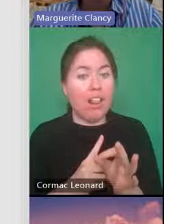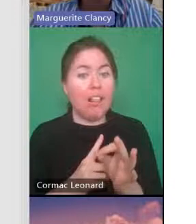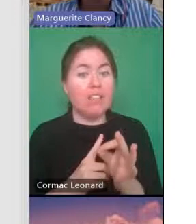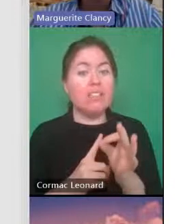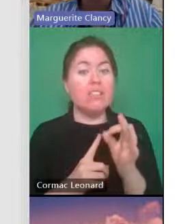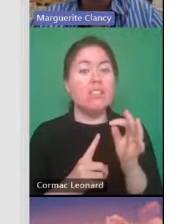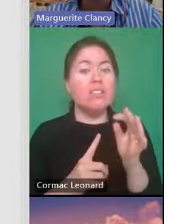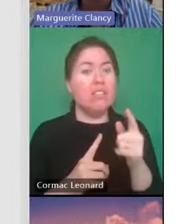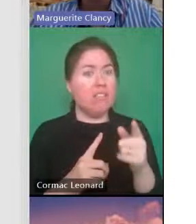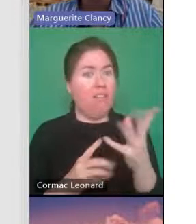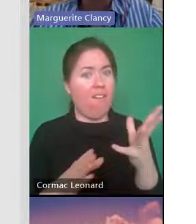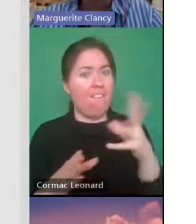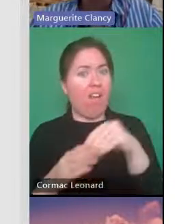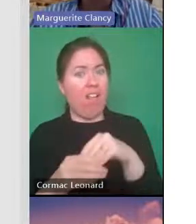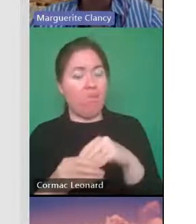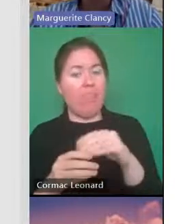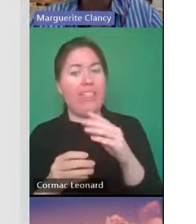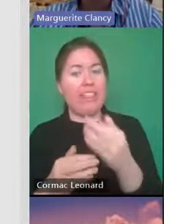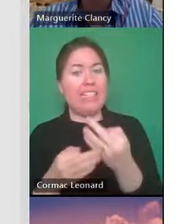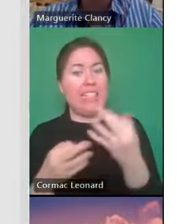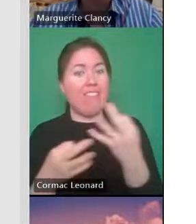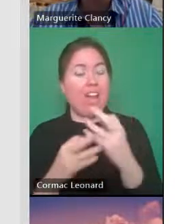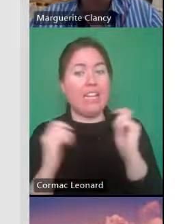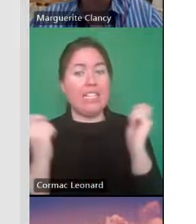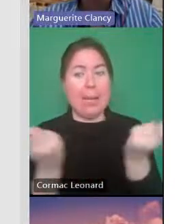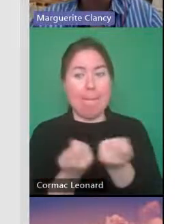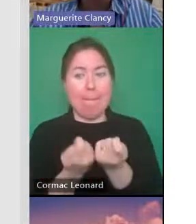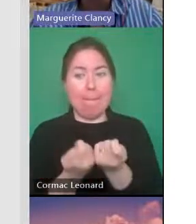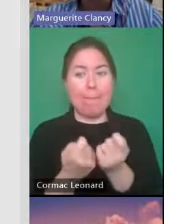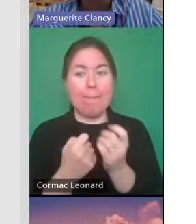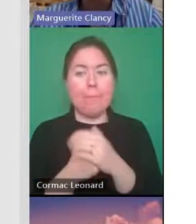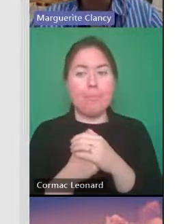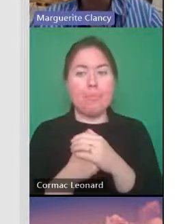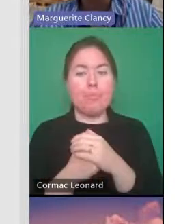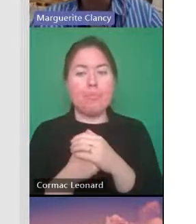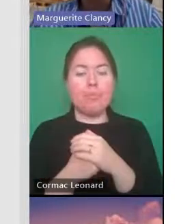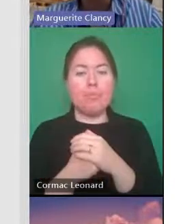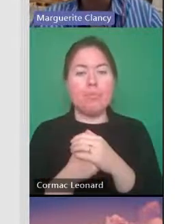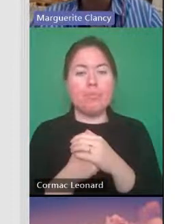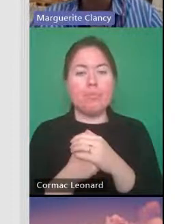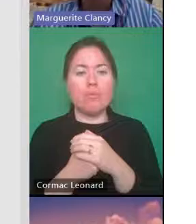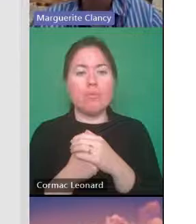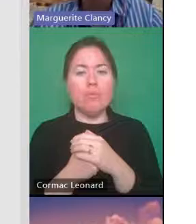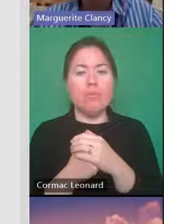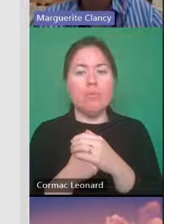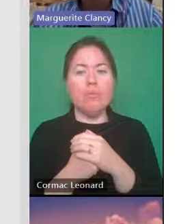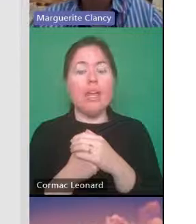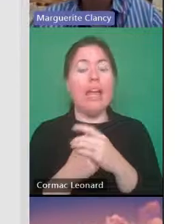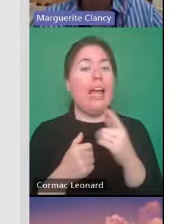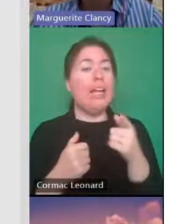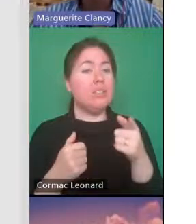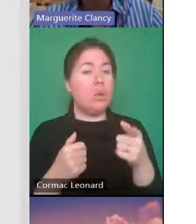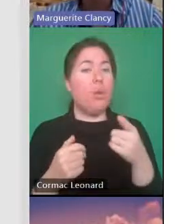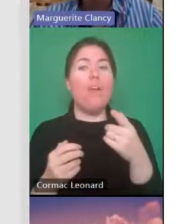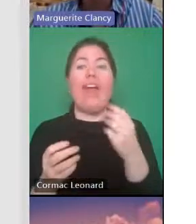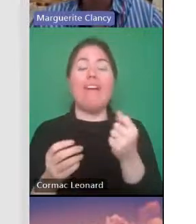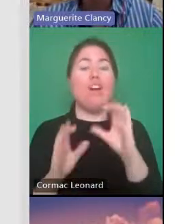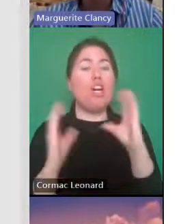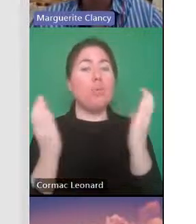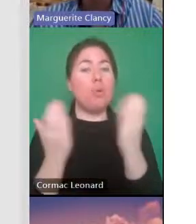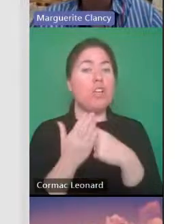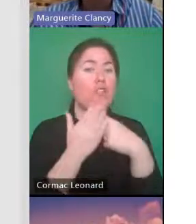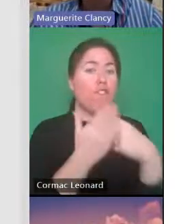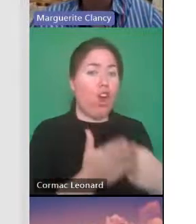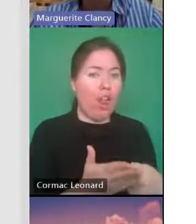are involved with the safeguarding team, and they make a community referral, and then it is going to be